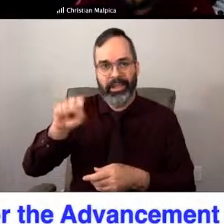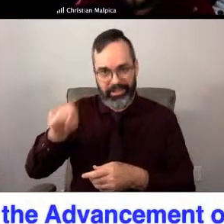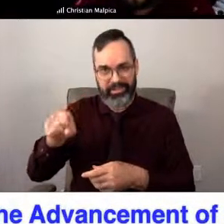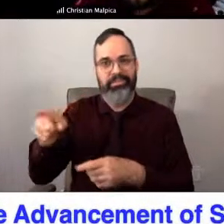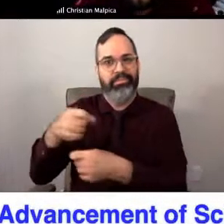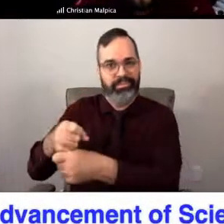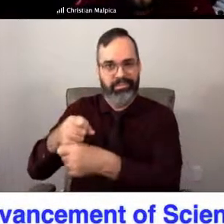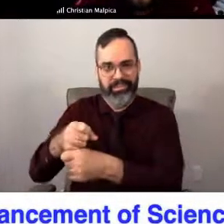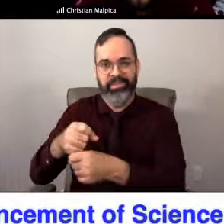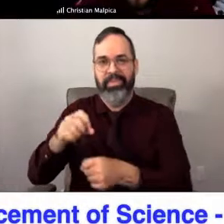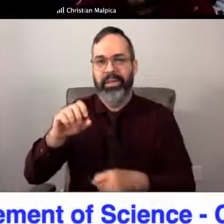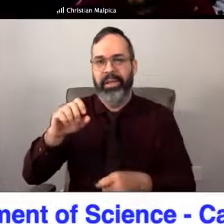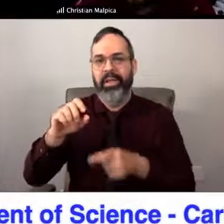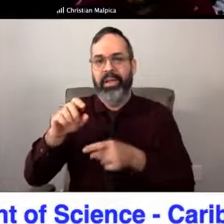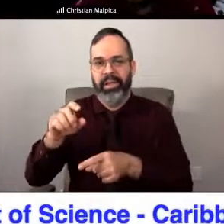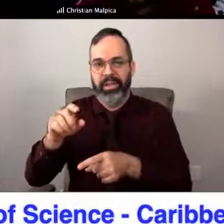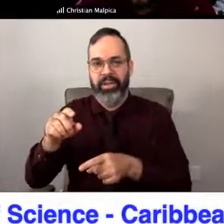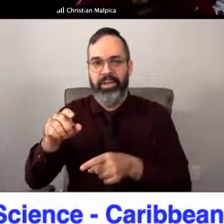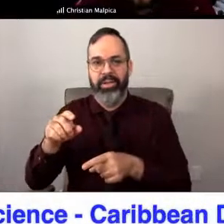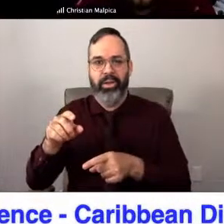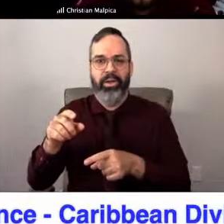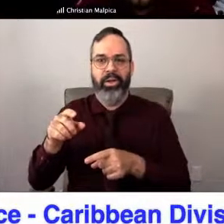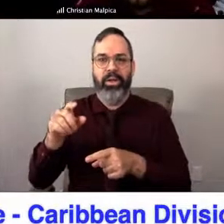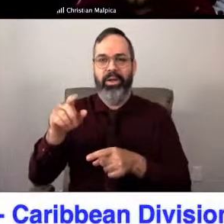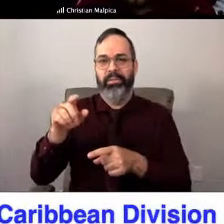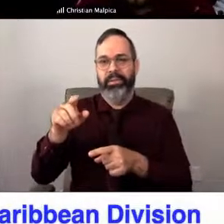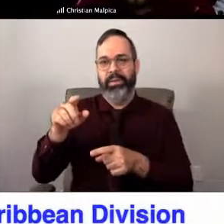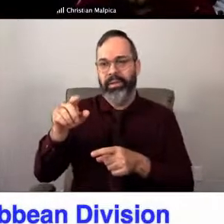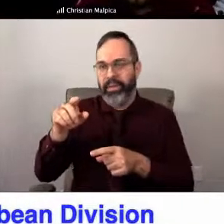I discussed in Objective 2, which was PTI.